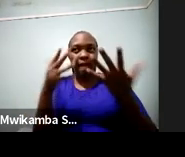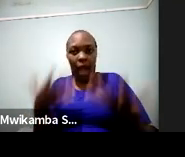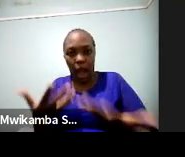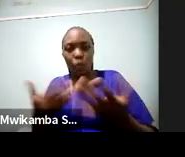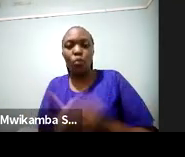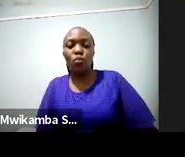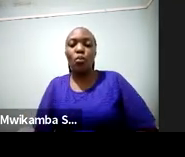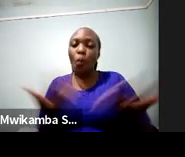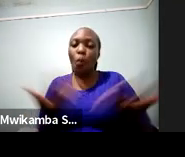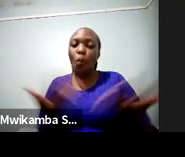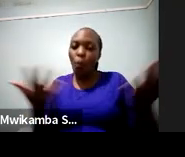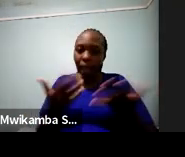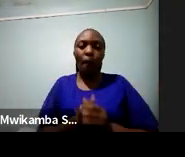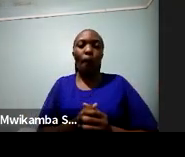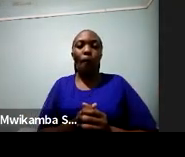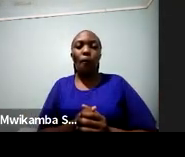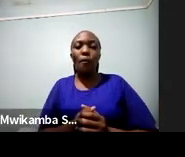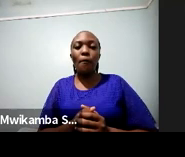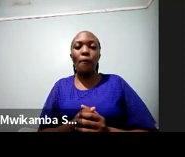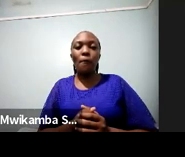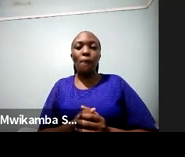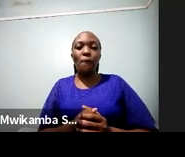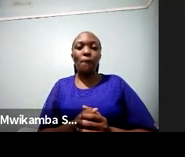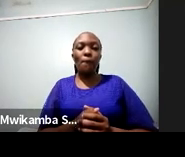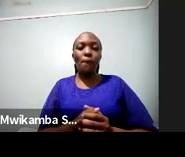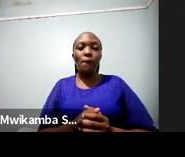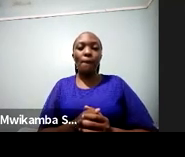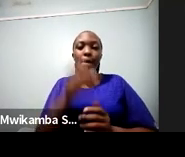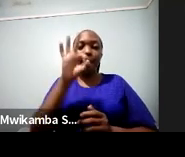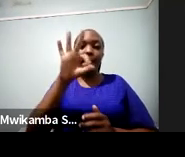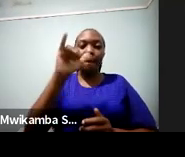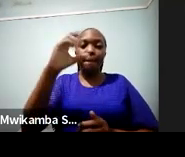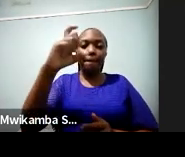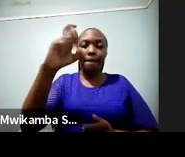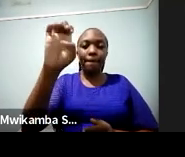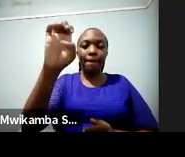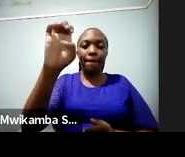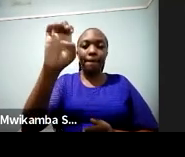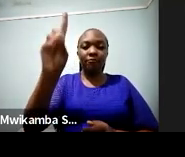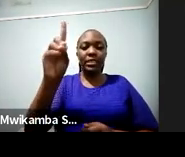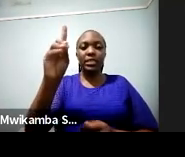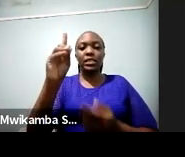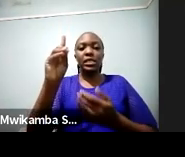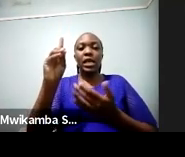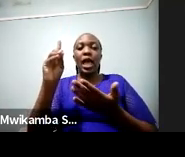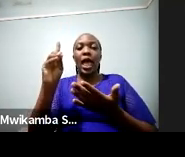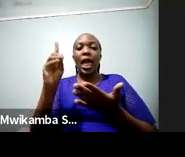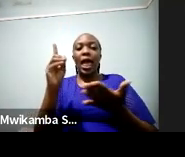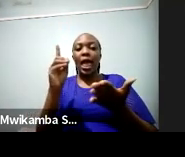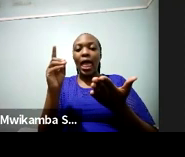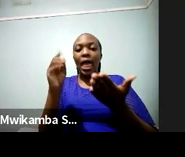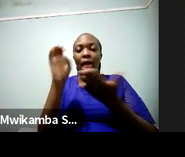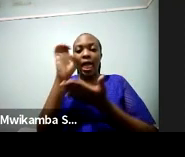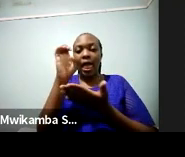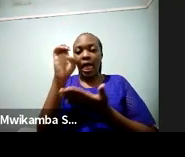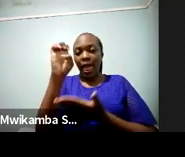are. The fixed expenses are the purchases or expenses that you make every month